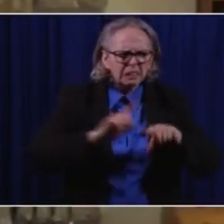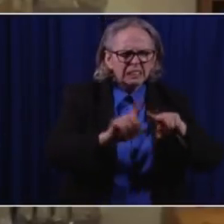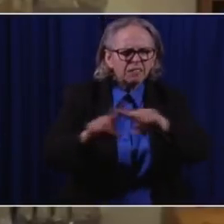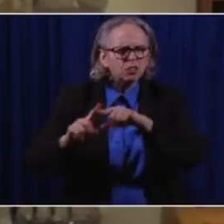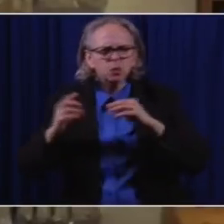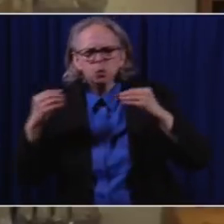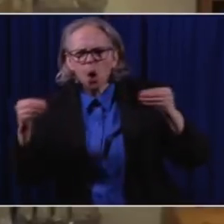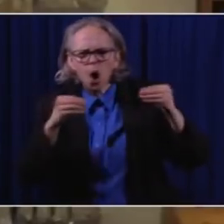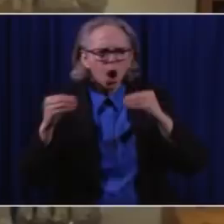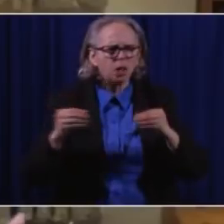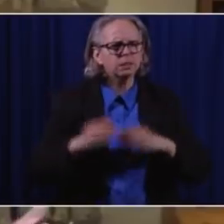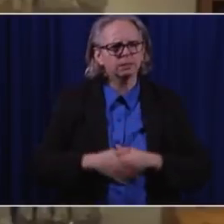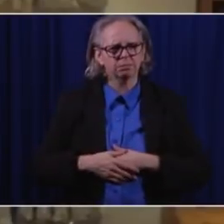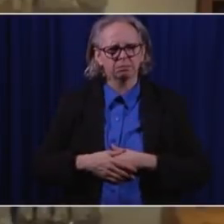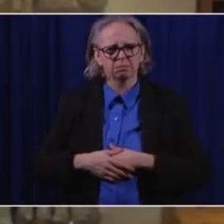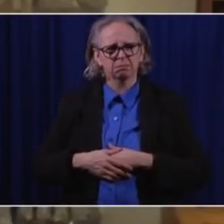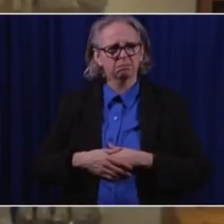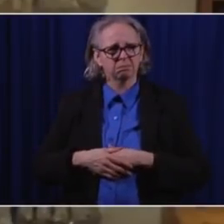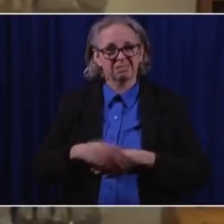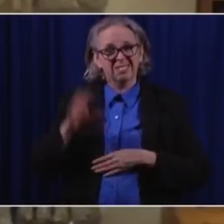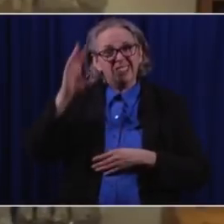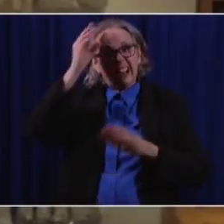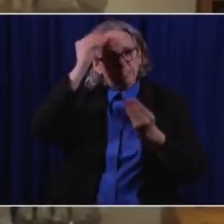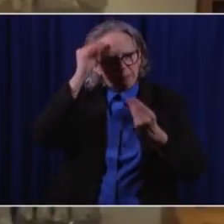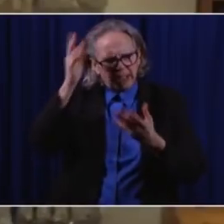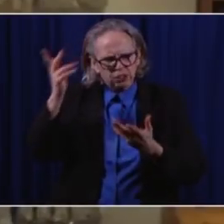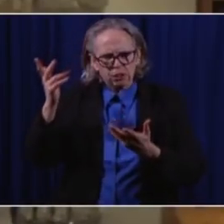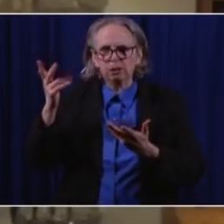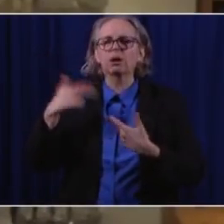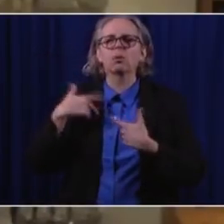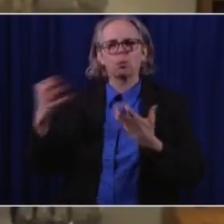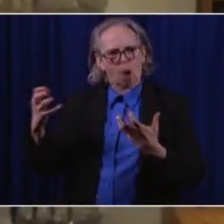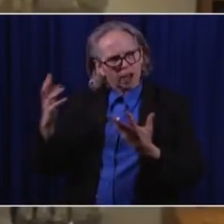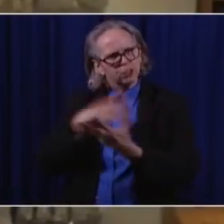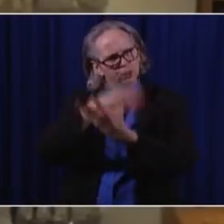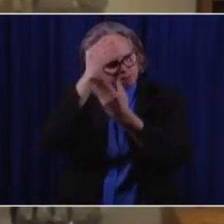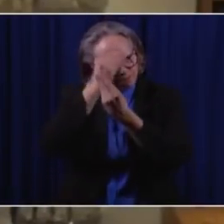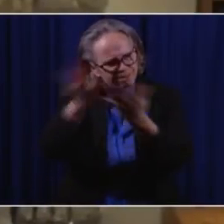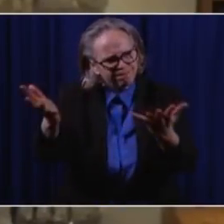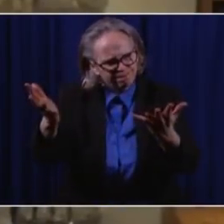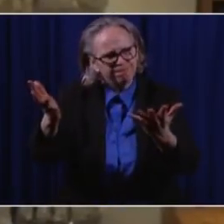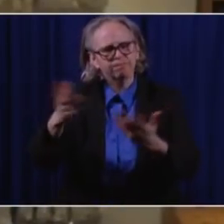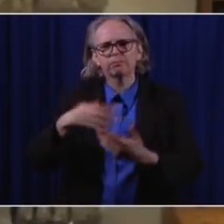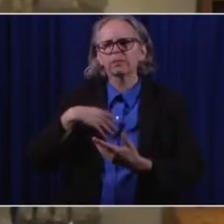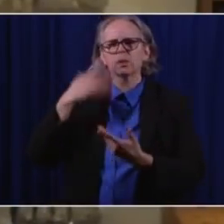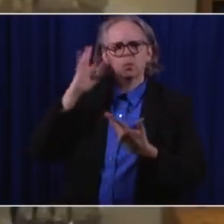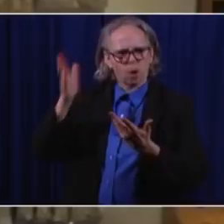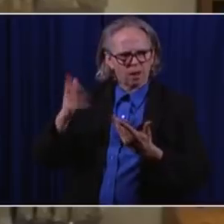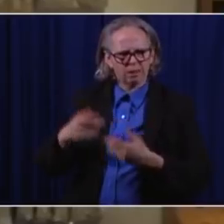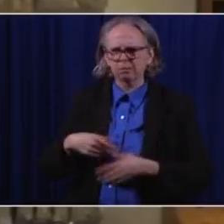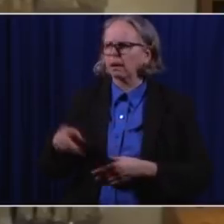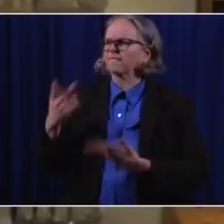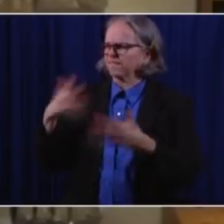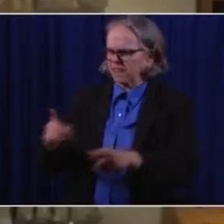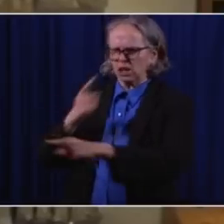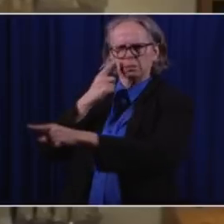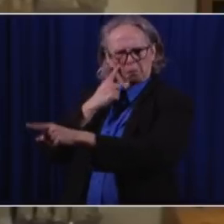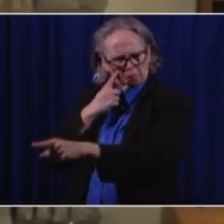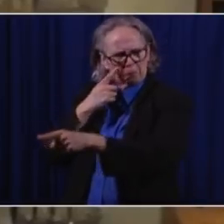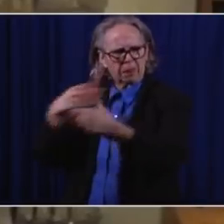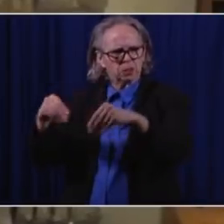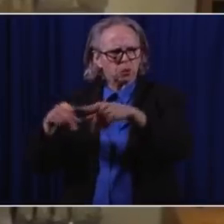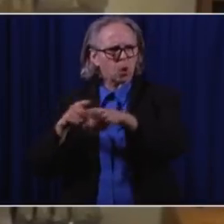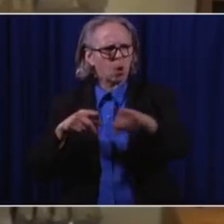to you every Tuesday and every Thursday what kind of numbers that our folks are seeing. But they're seeing about 90%